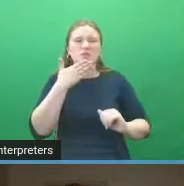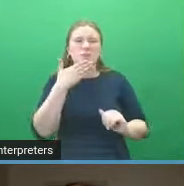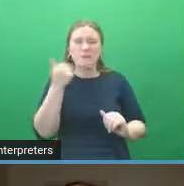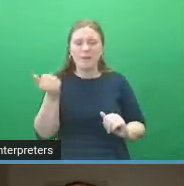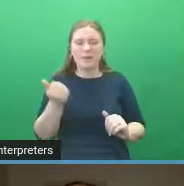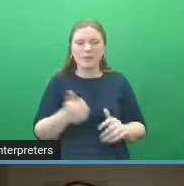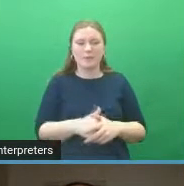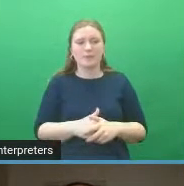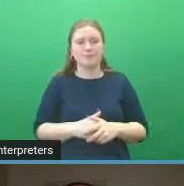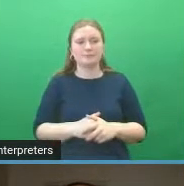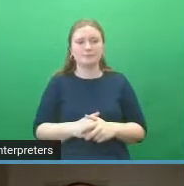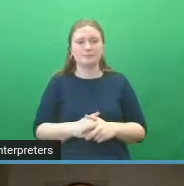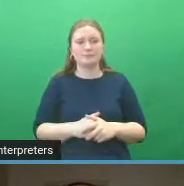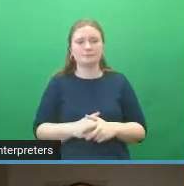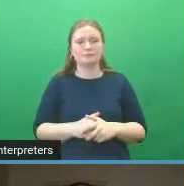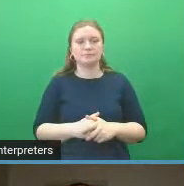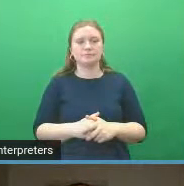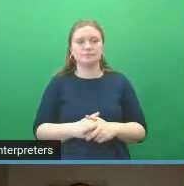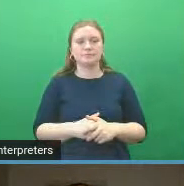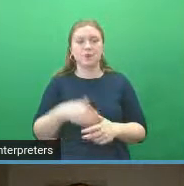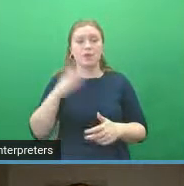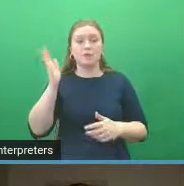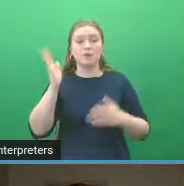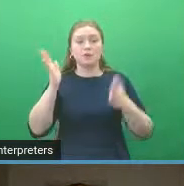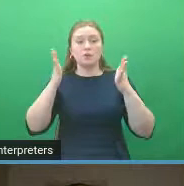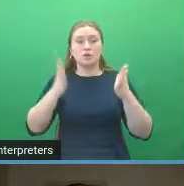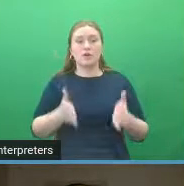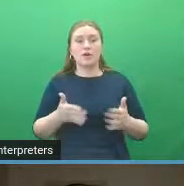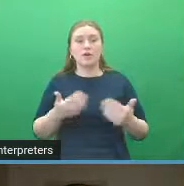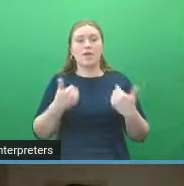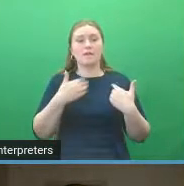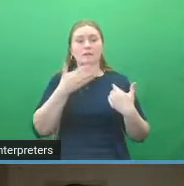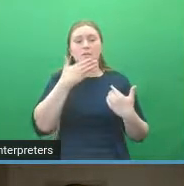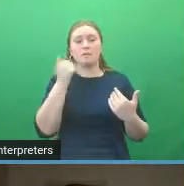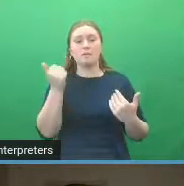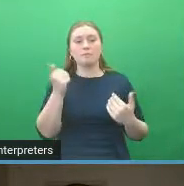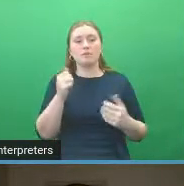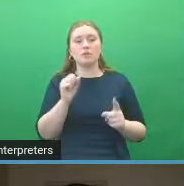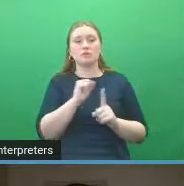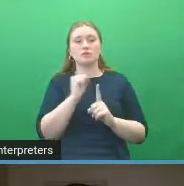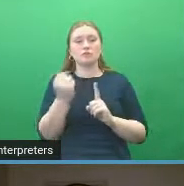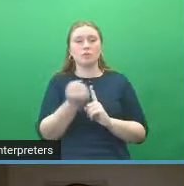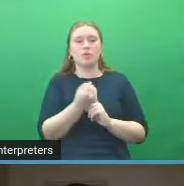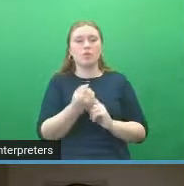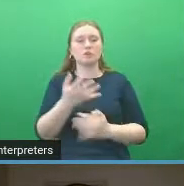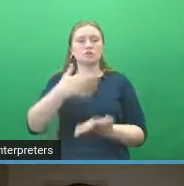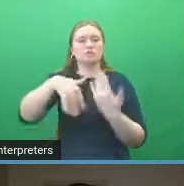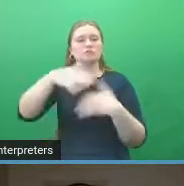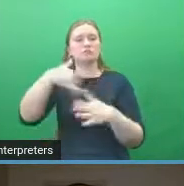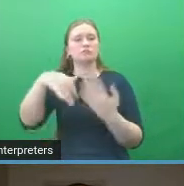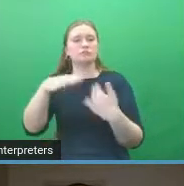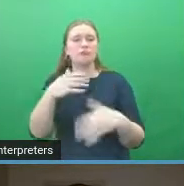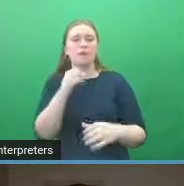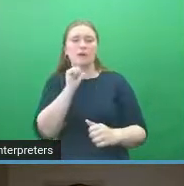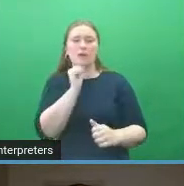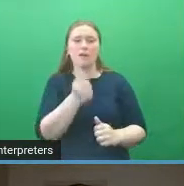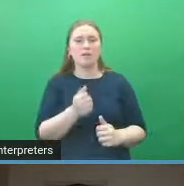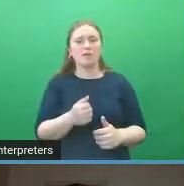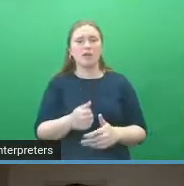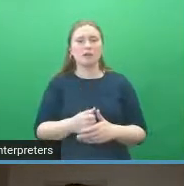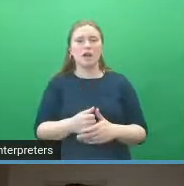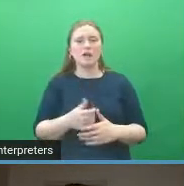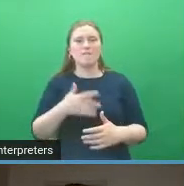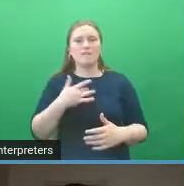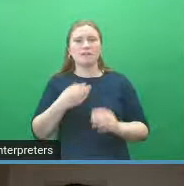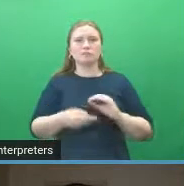your speakers have a better chance to get to hear everyone's questions and mingle within that group. Zoom breakouts work in